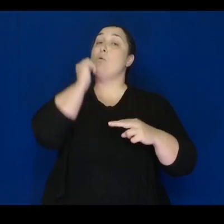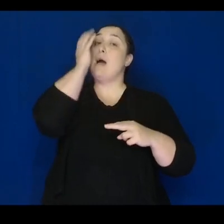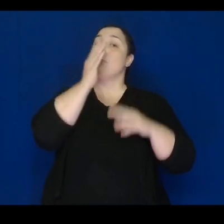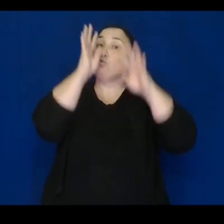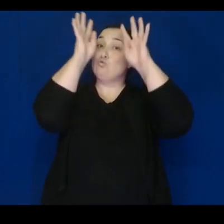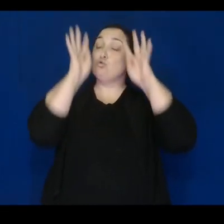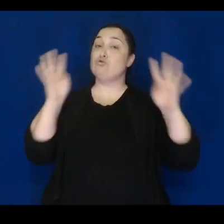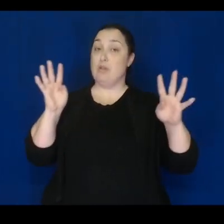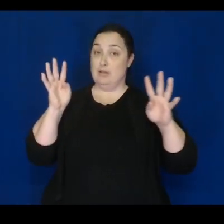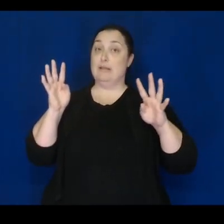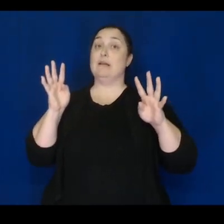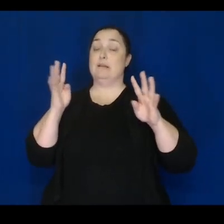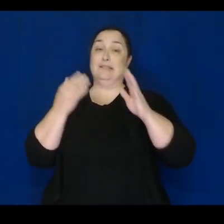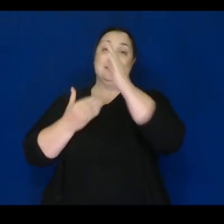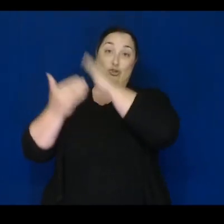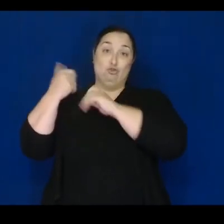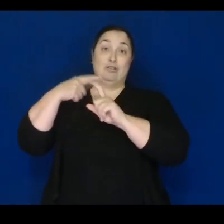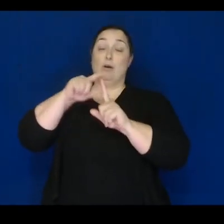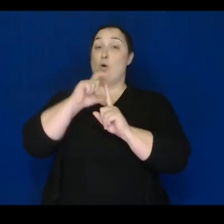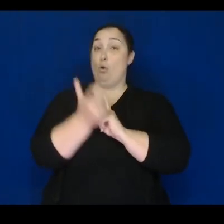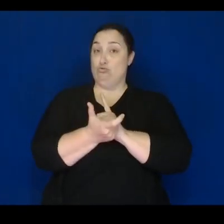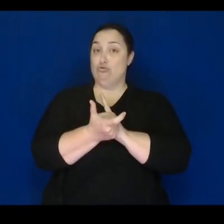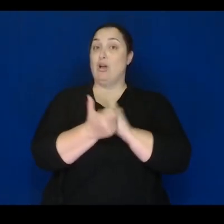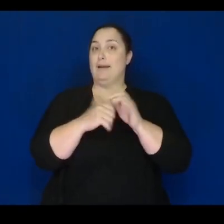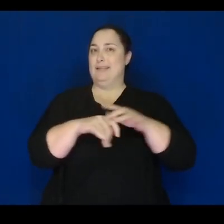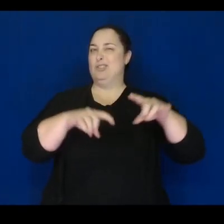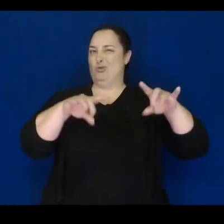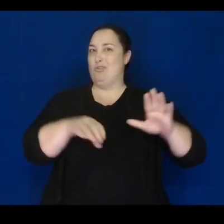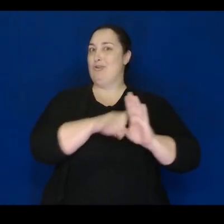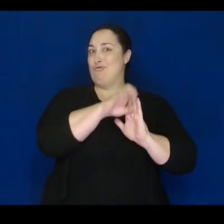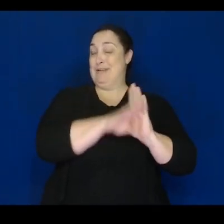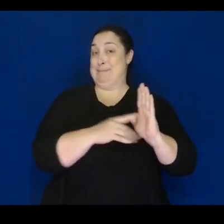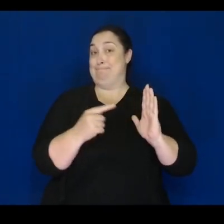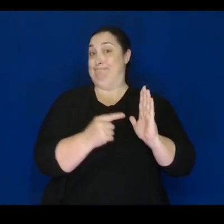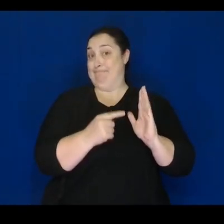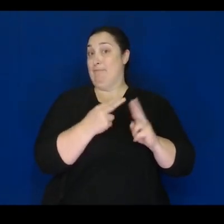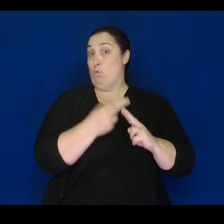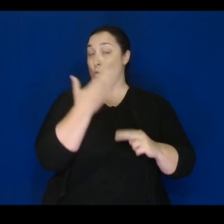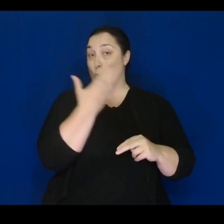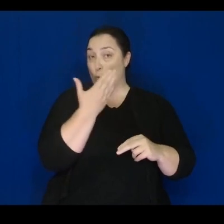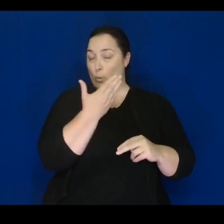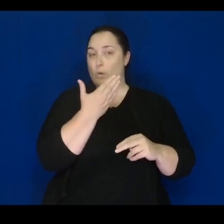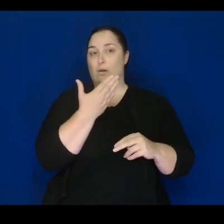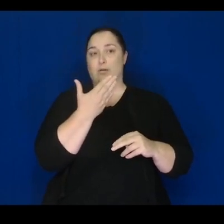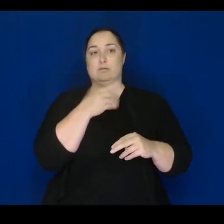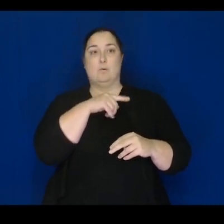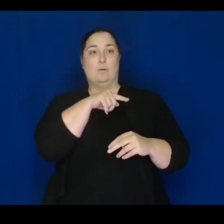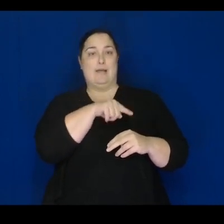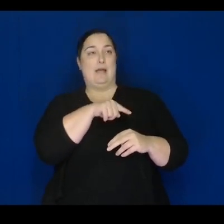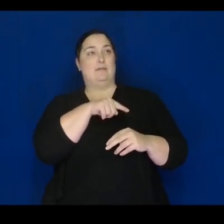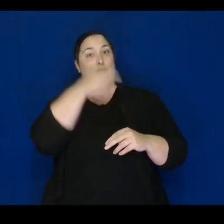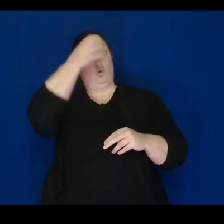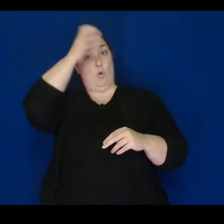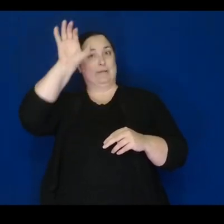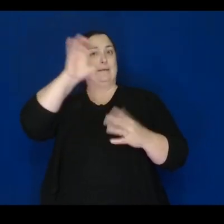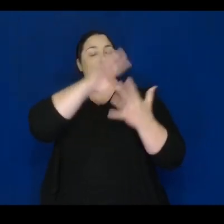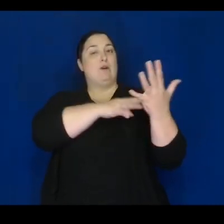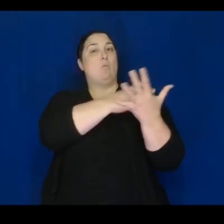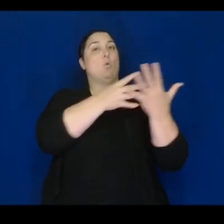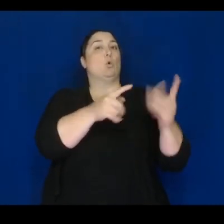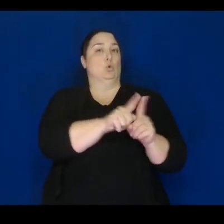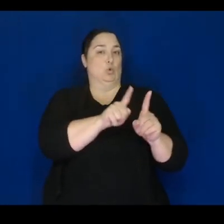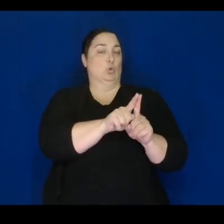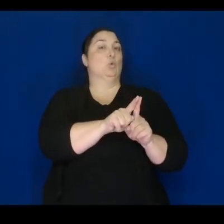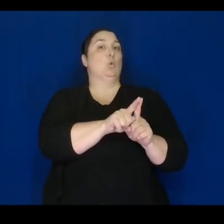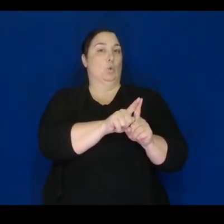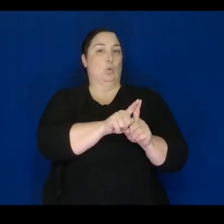histories and cultures. And so we really draw on this conceptual framework as well. So really focusing